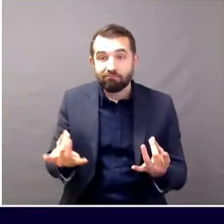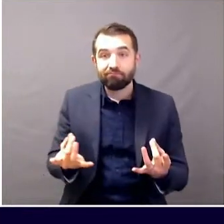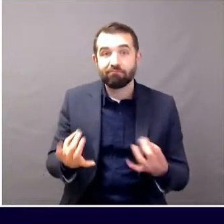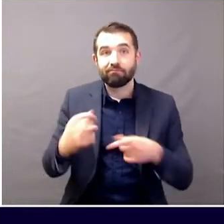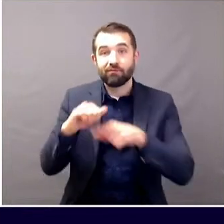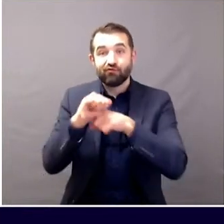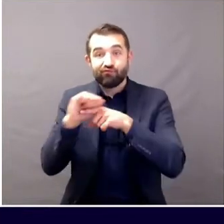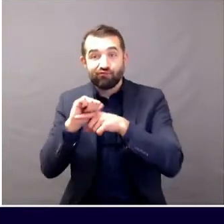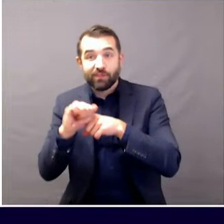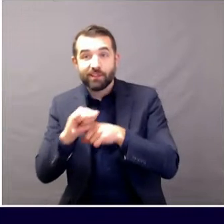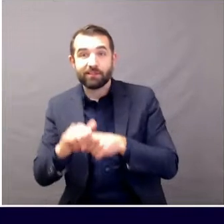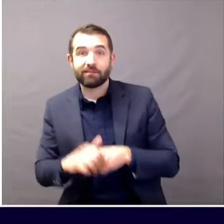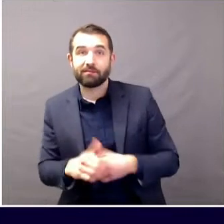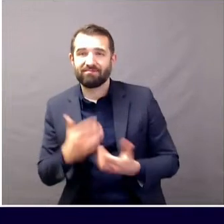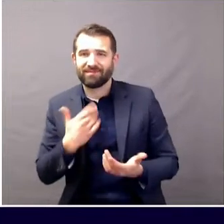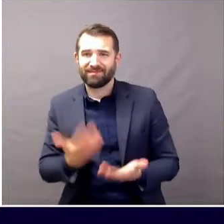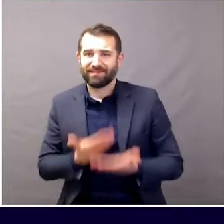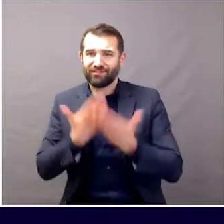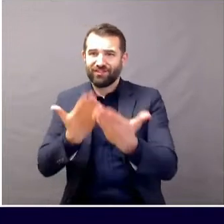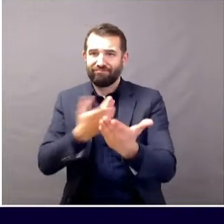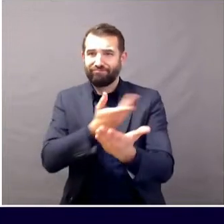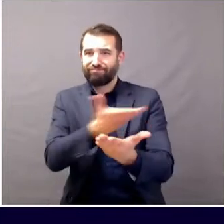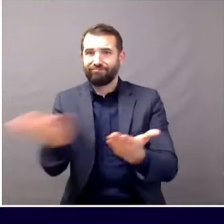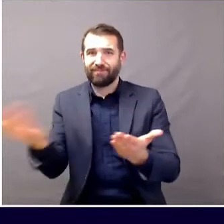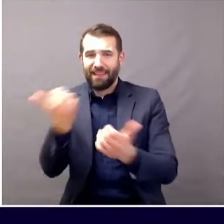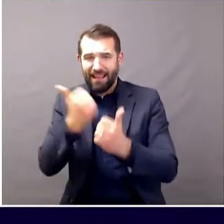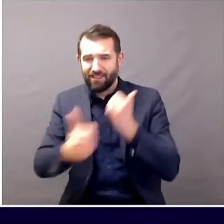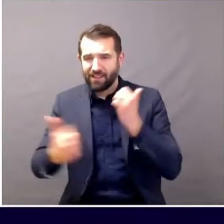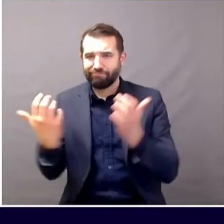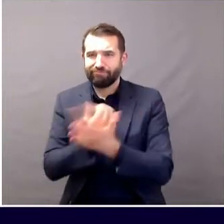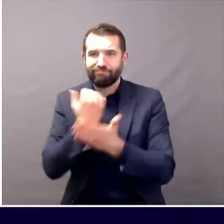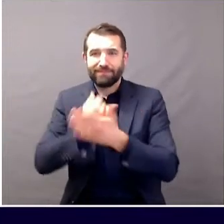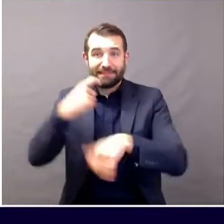in at least a little bit each day in your well-being.